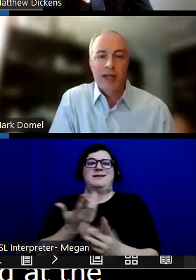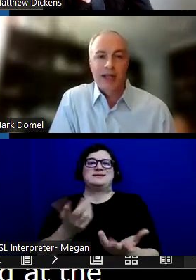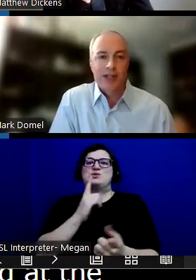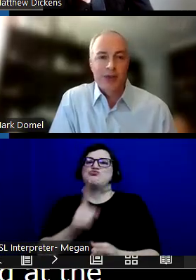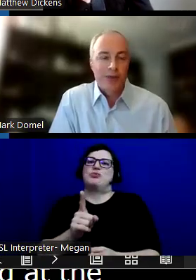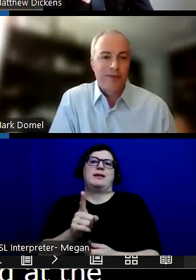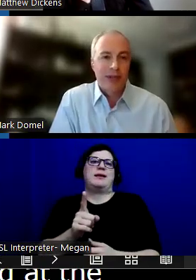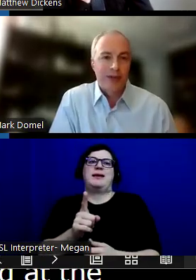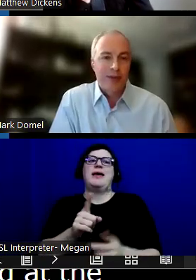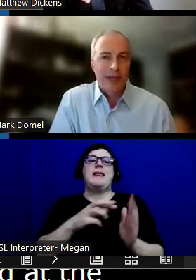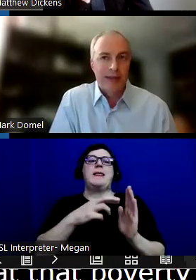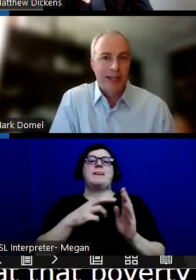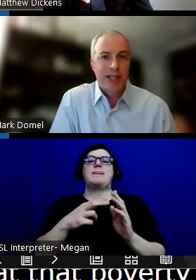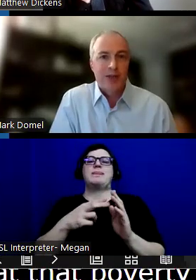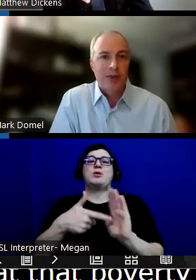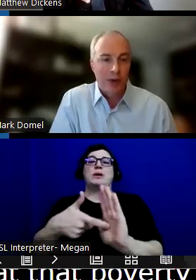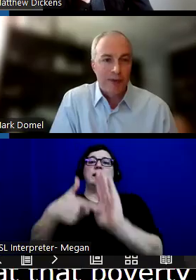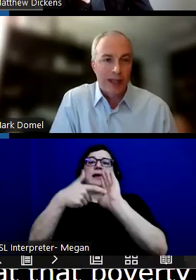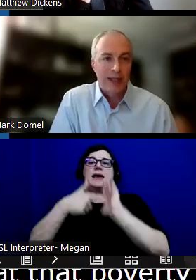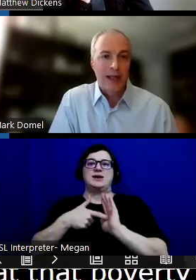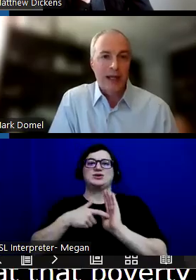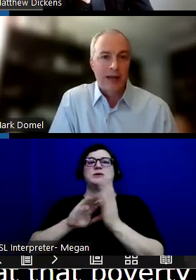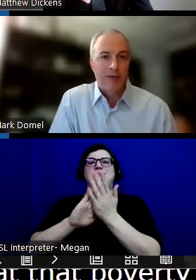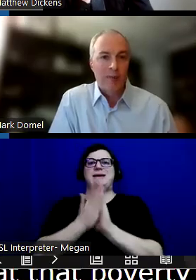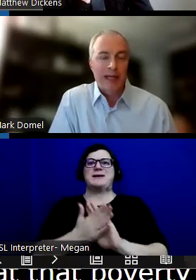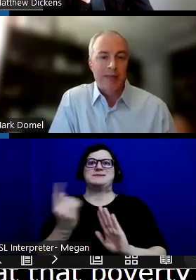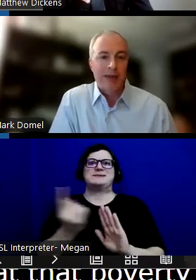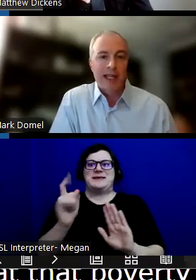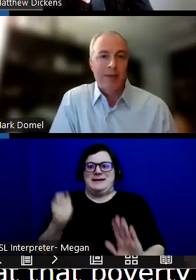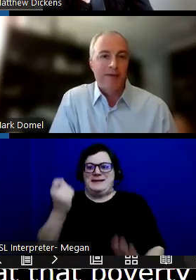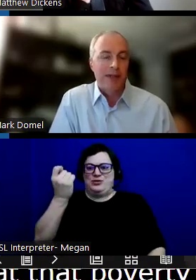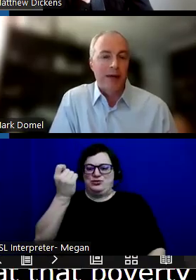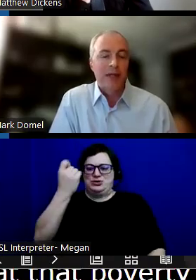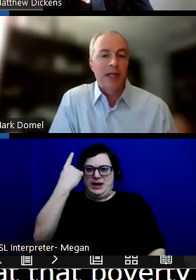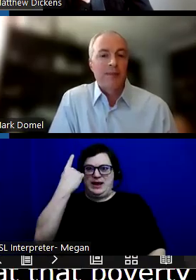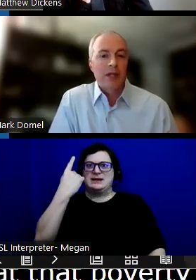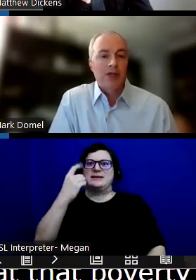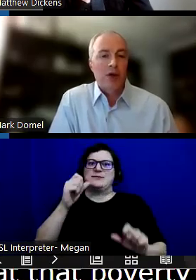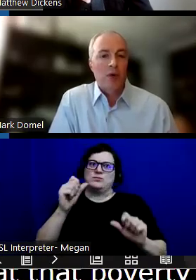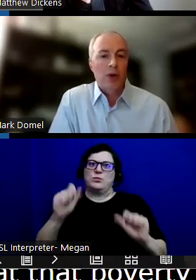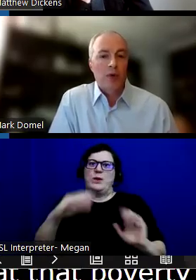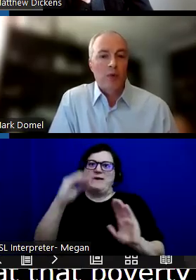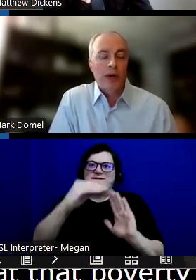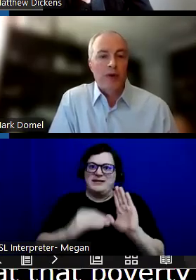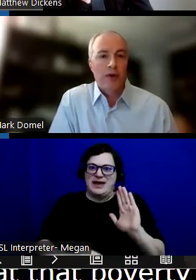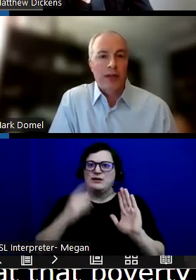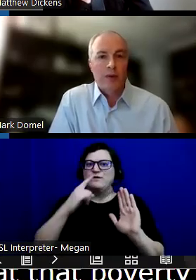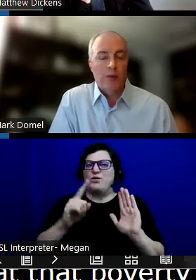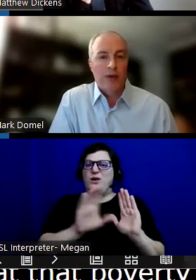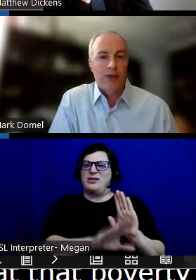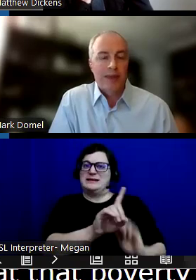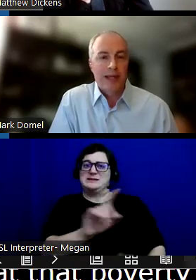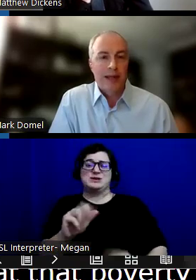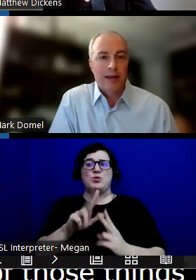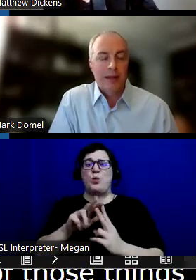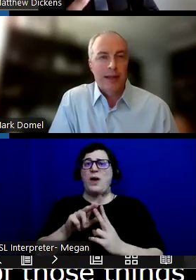turning the regulations into a digestible, hopefully, form that can be filled out. So